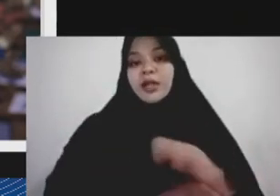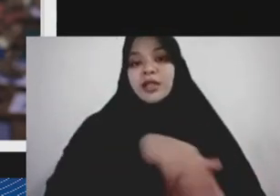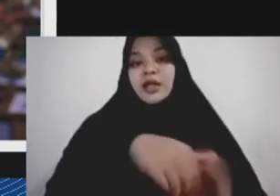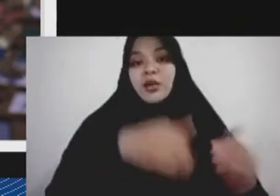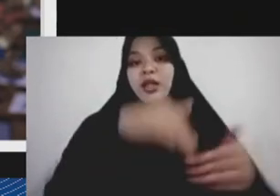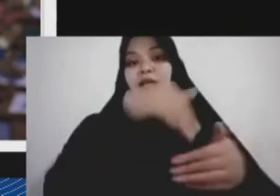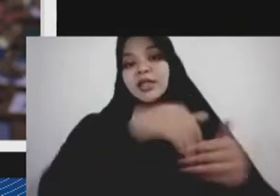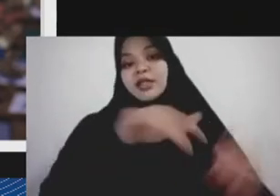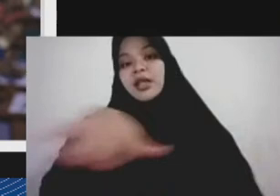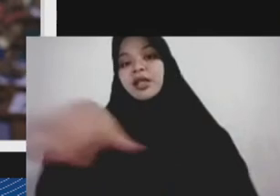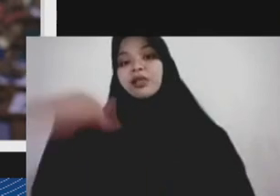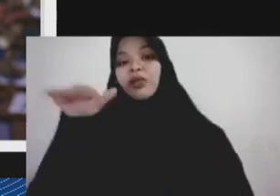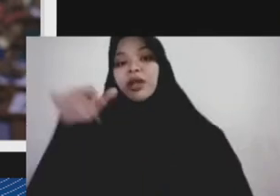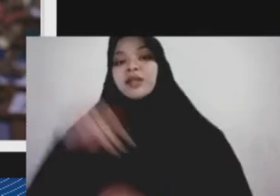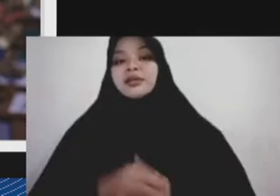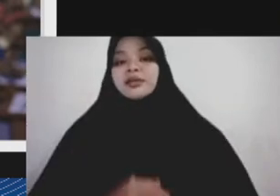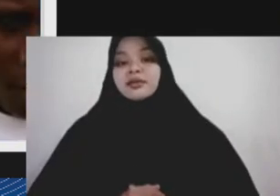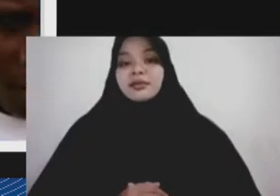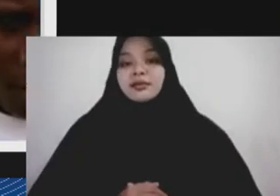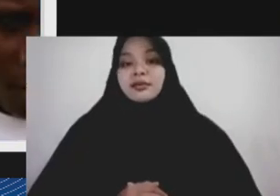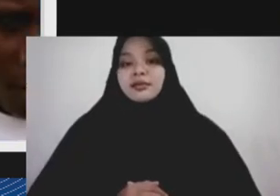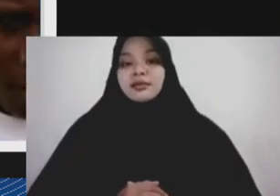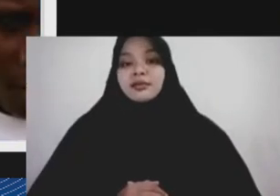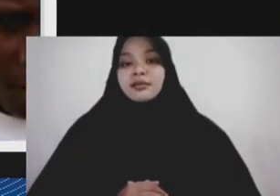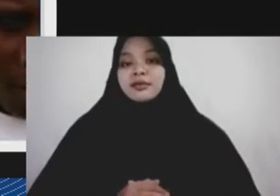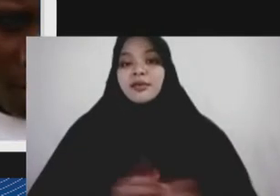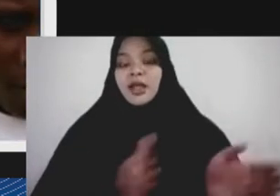violence. Next slide, please.